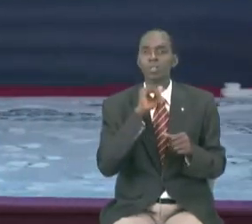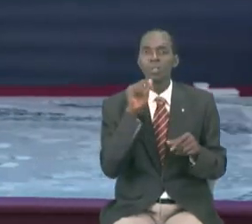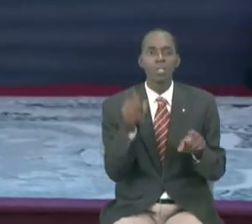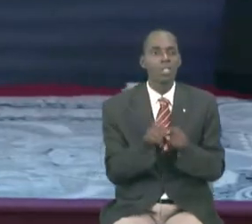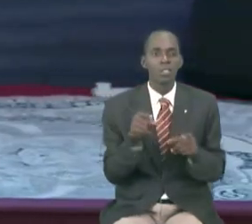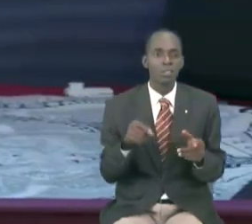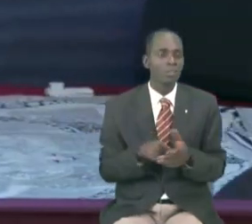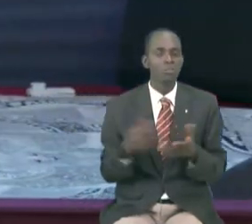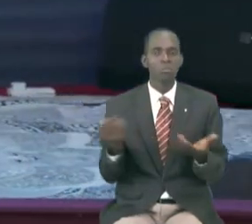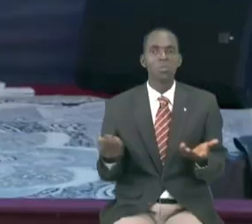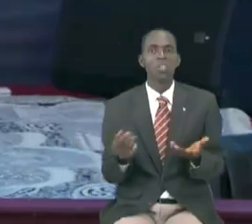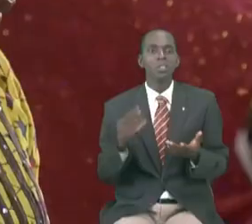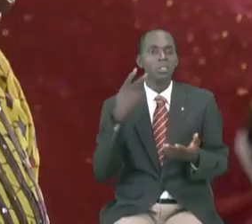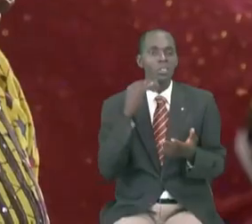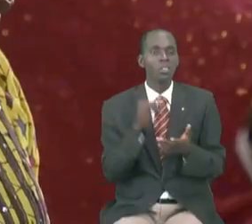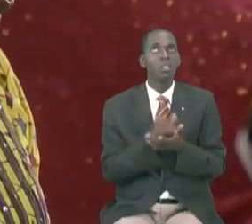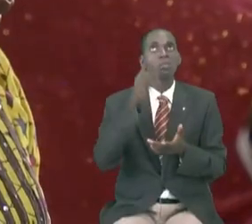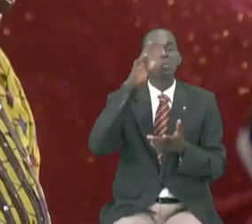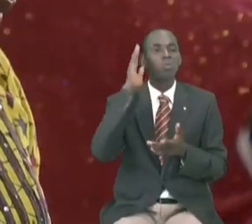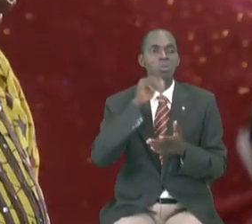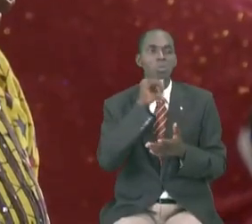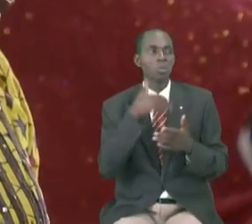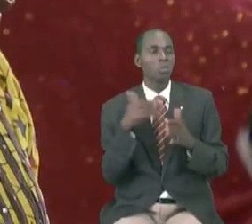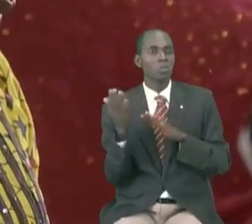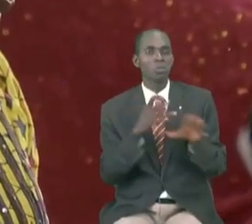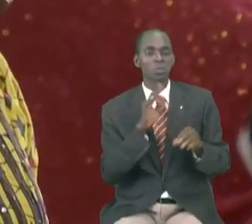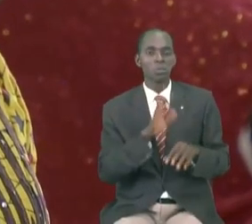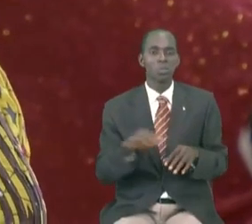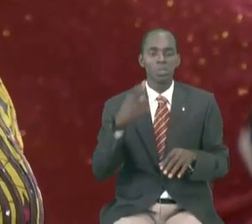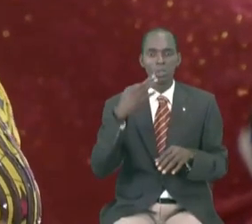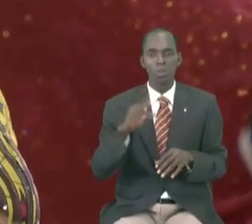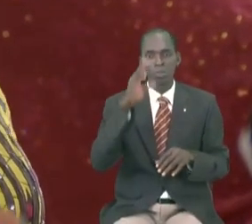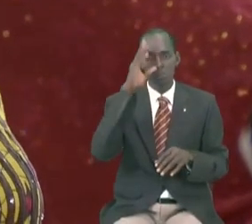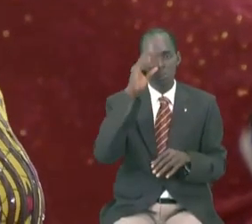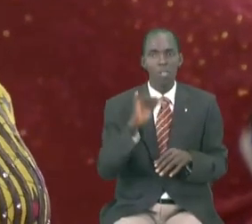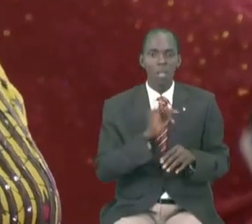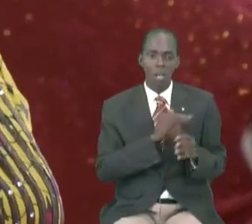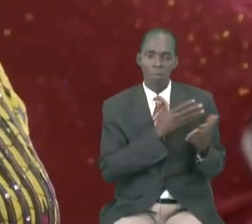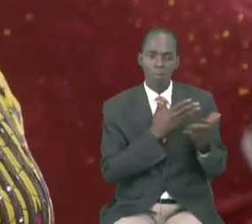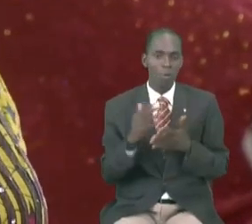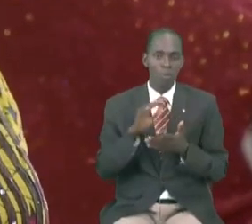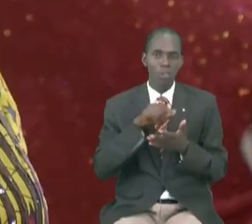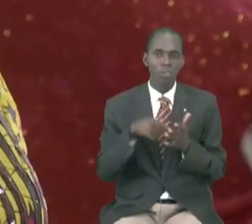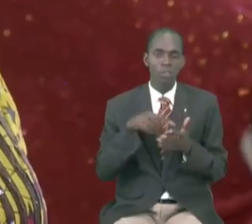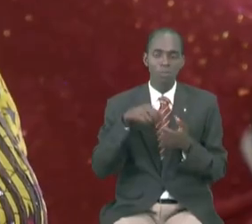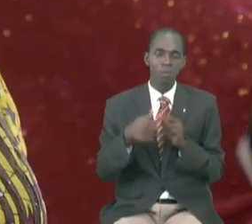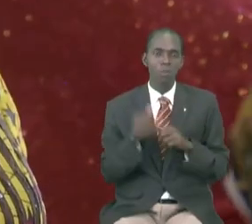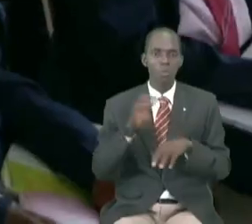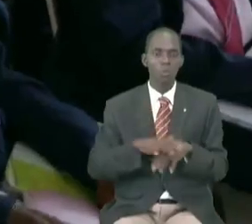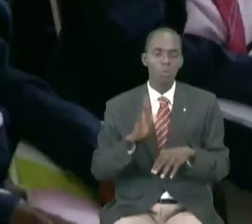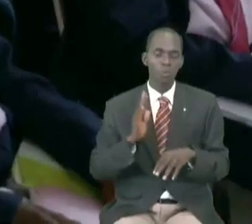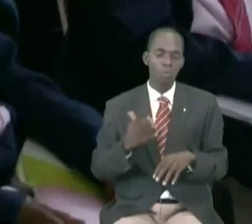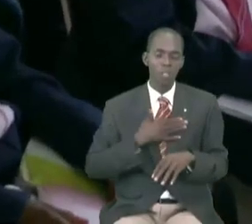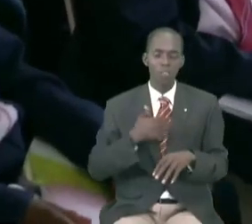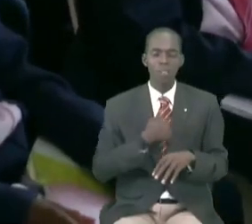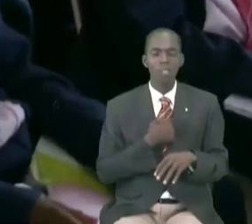in good fellowship with the Lord. I was friendly with God, and he could talk to me. I could talk to him. Everything was pleasant. I was in